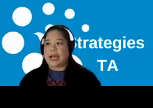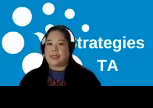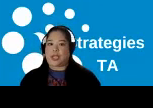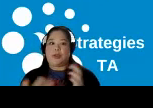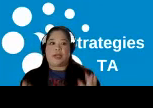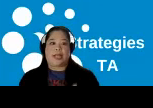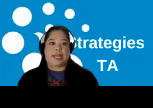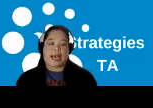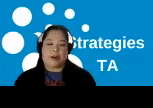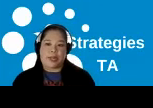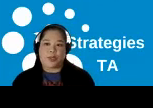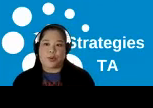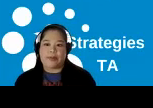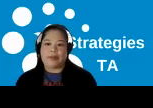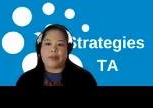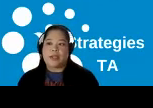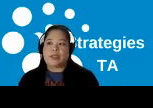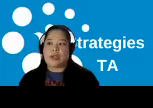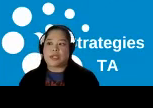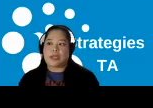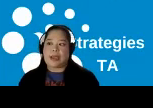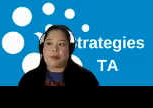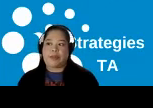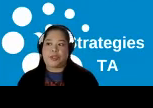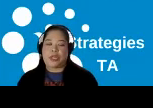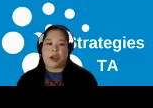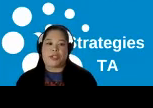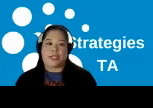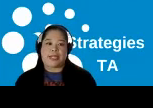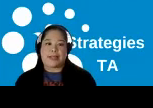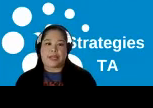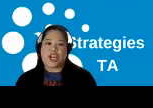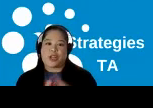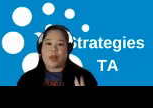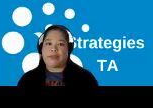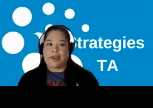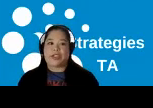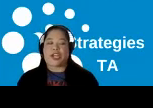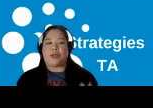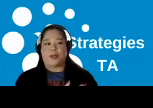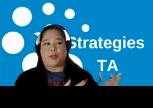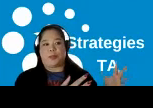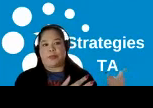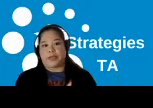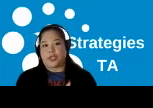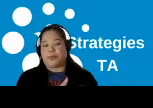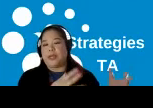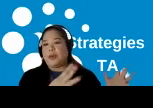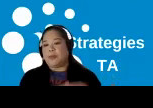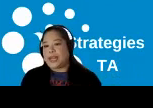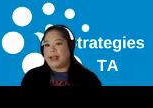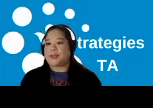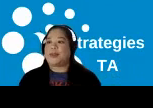think as a community, like how do we sort of start to look at prevention, not just as a child welfare, child abuse